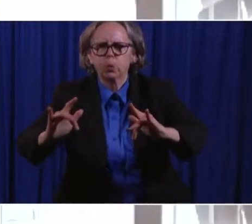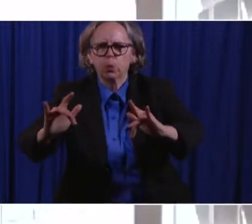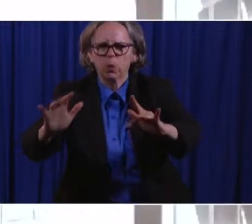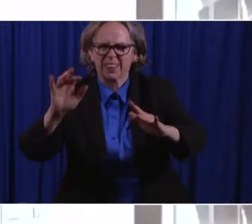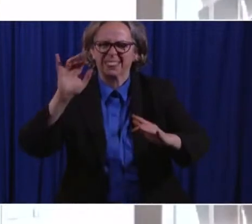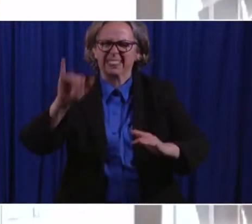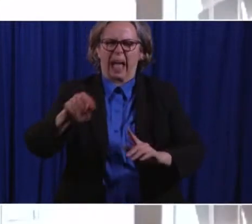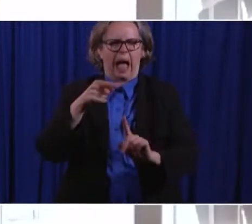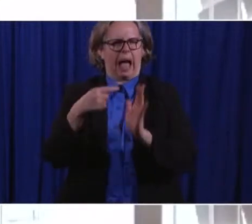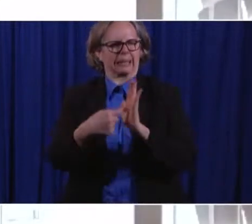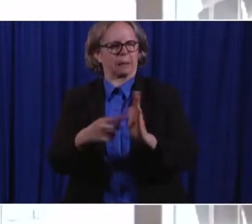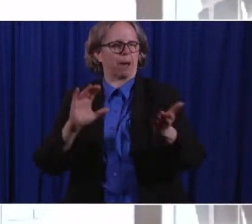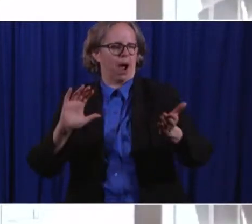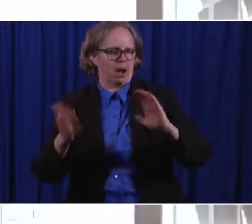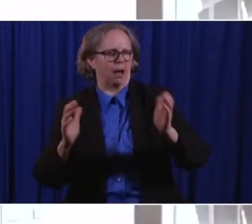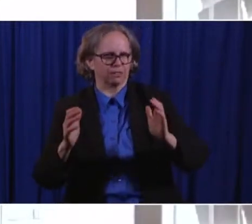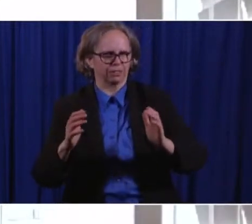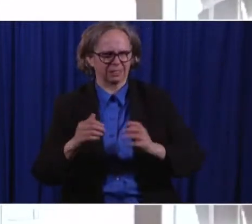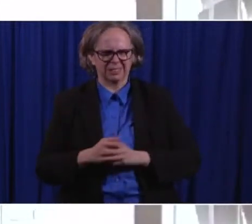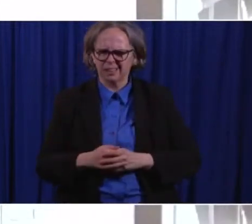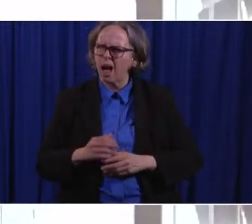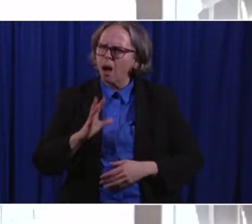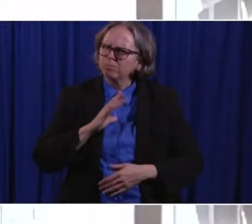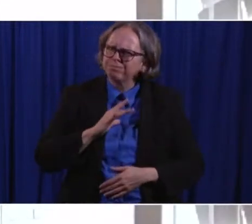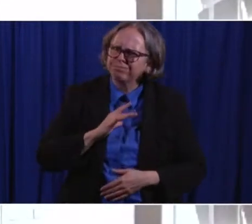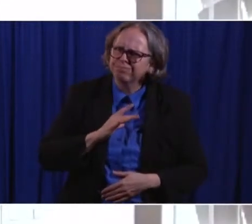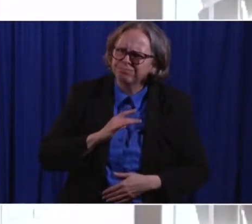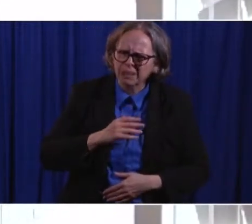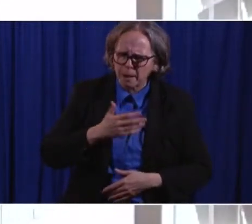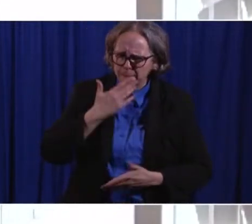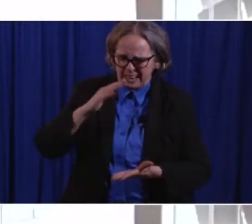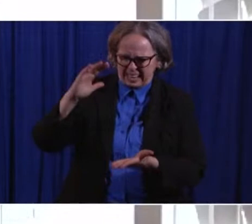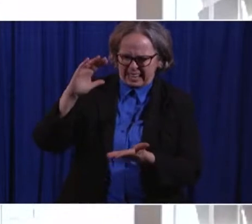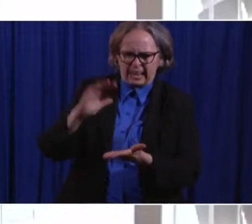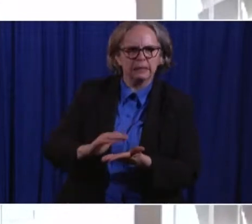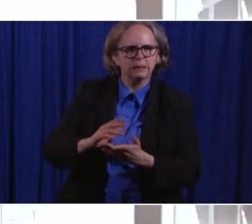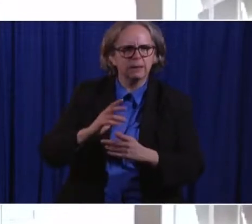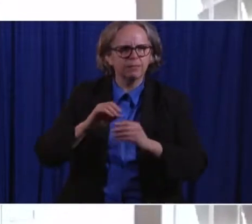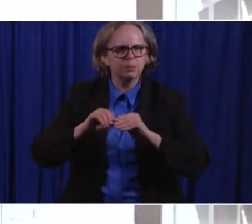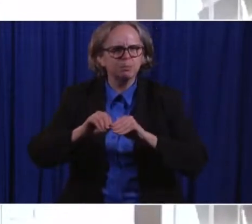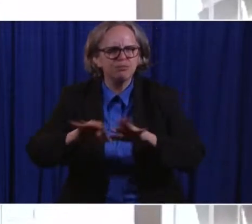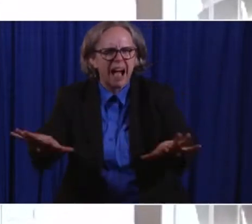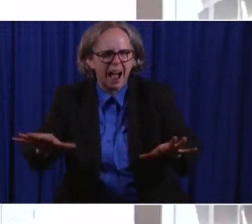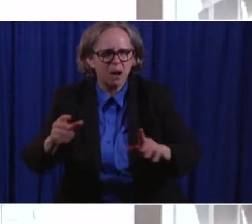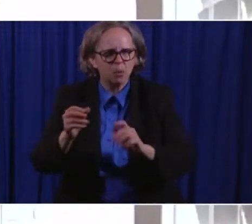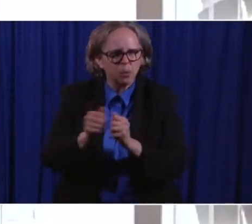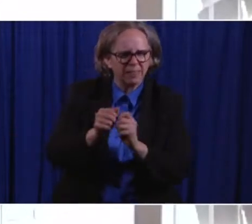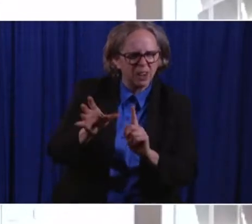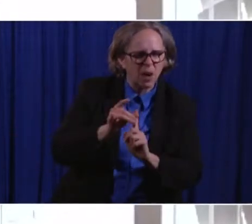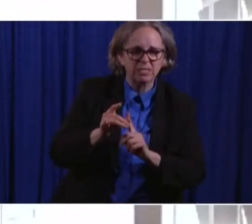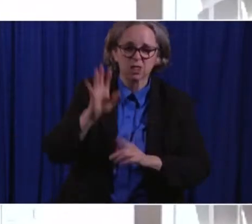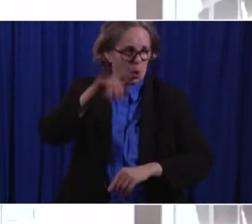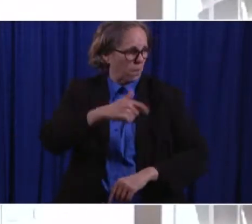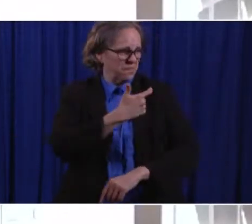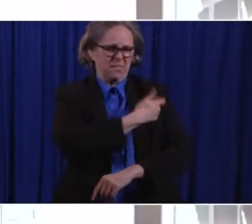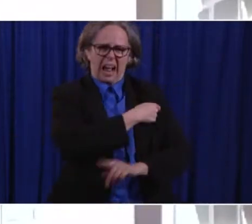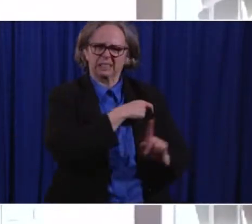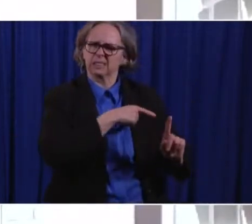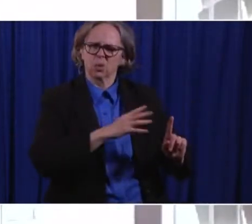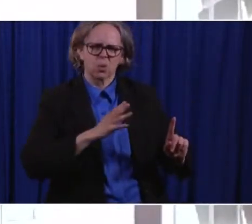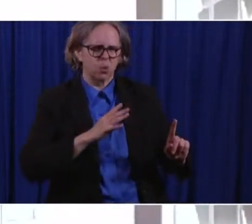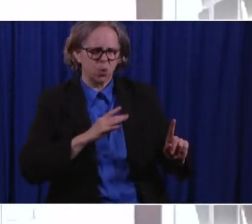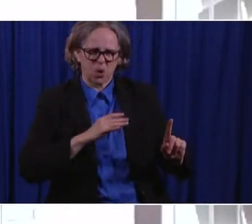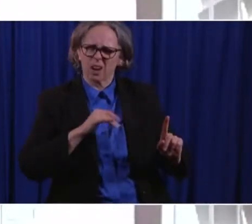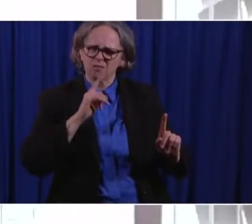clear. We're off the table. Our vaccinations are incredibly good. They're safe. They're